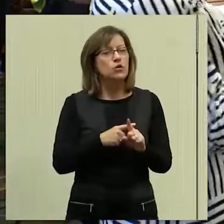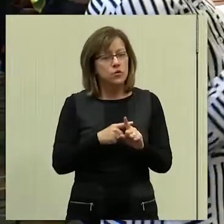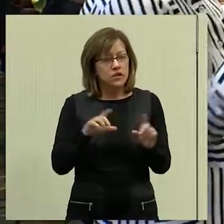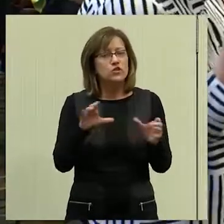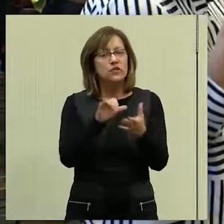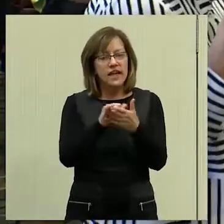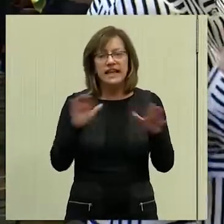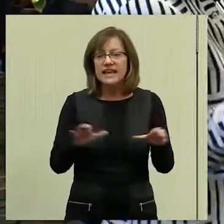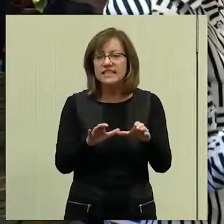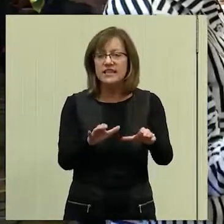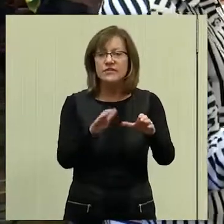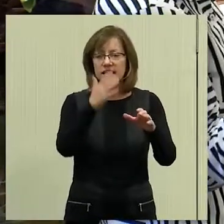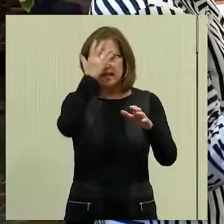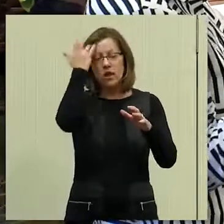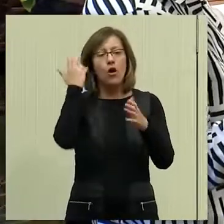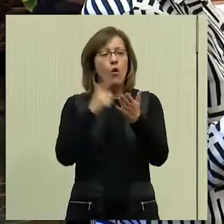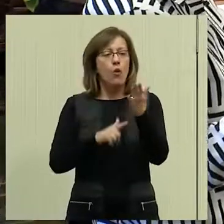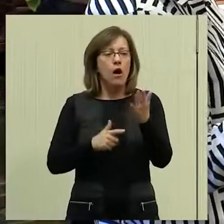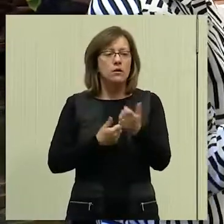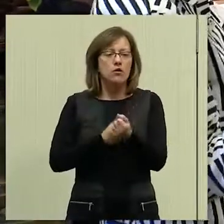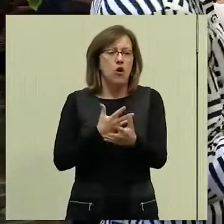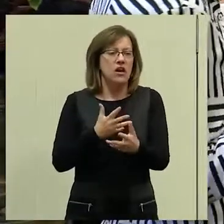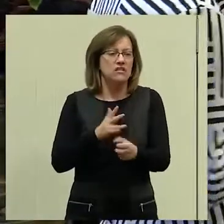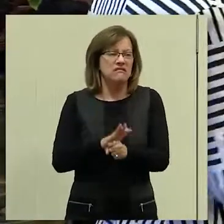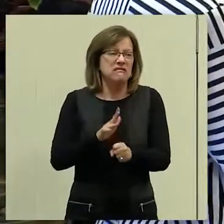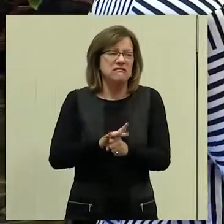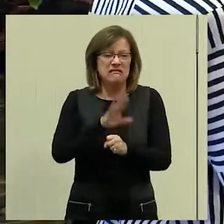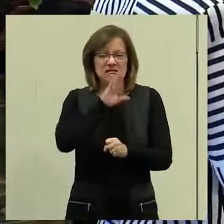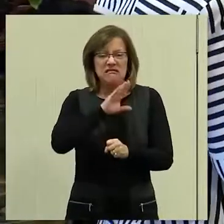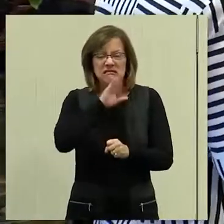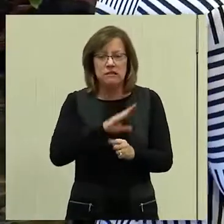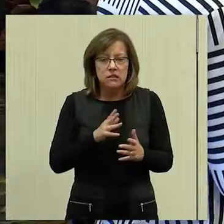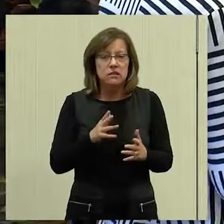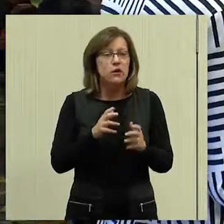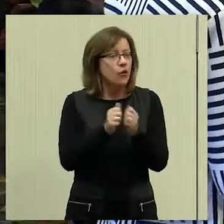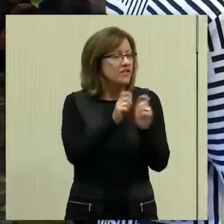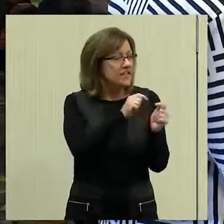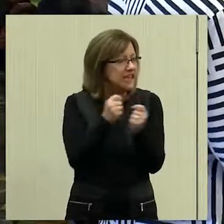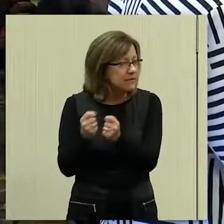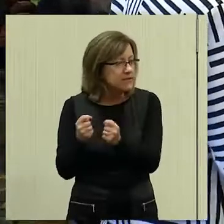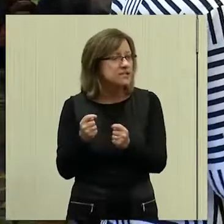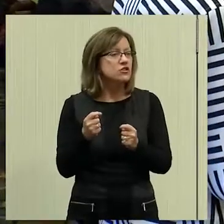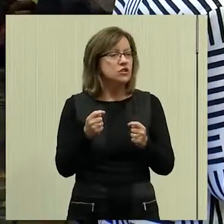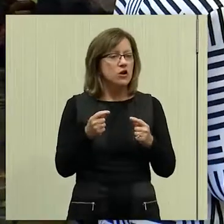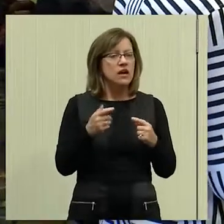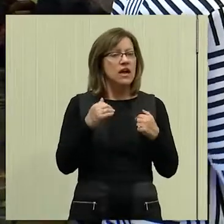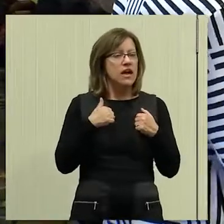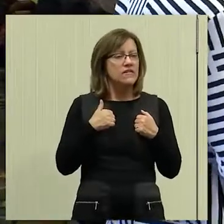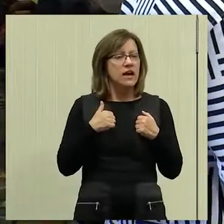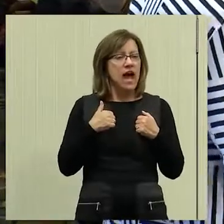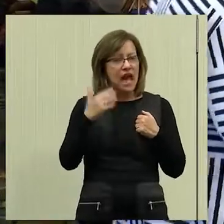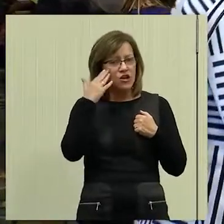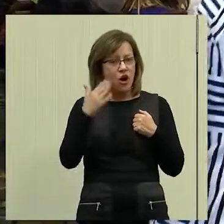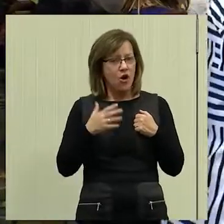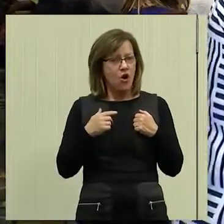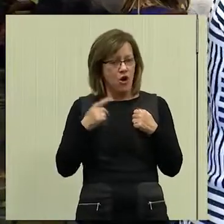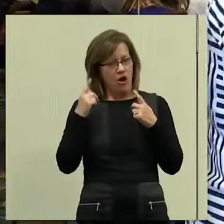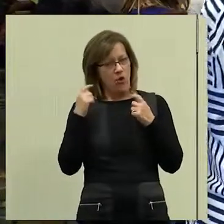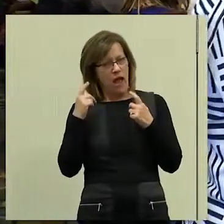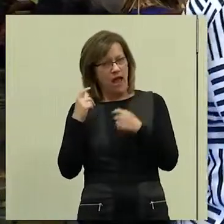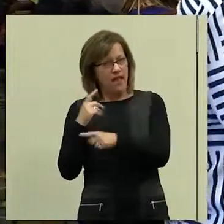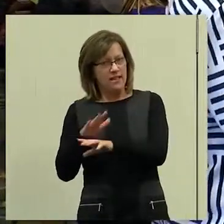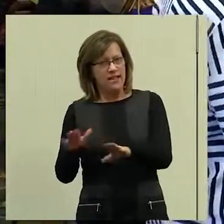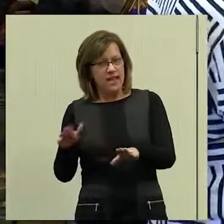teams. Like think about a teaching assistant and a teacher. If I know whining gets on my nerves and I'm your